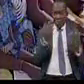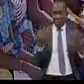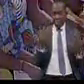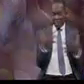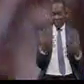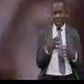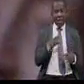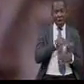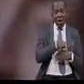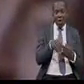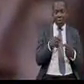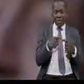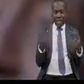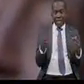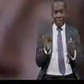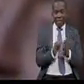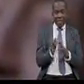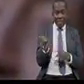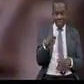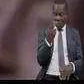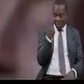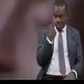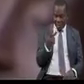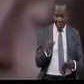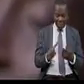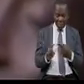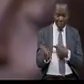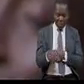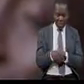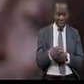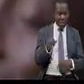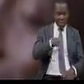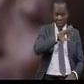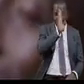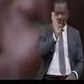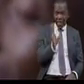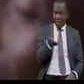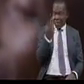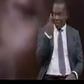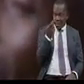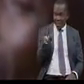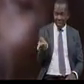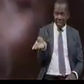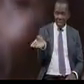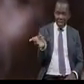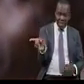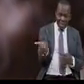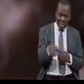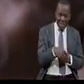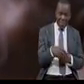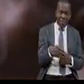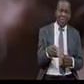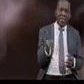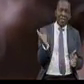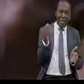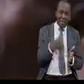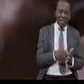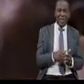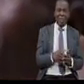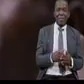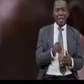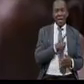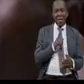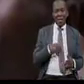That's faith. And when God said, why are you crying unto me? Stretch your rod. Rod, look at the